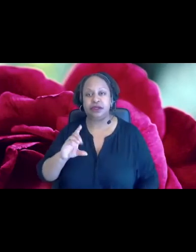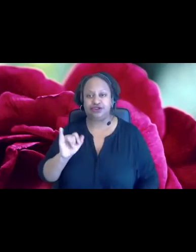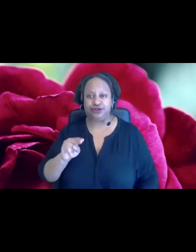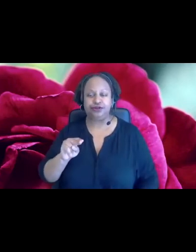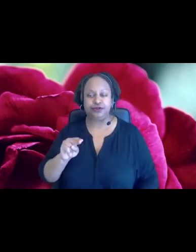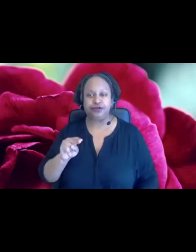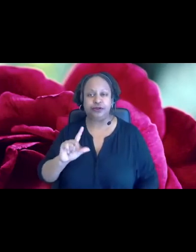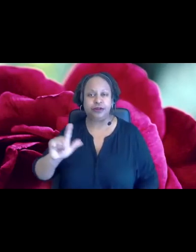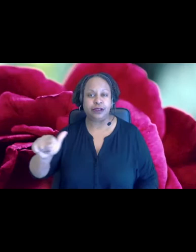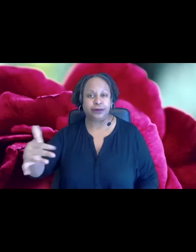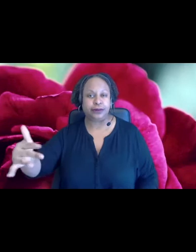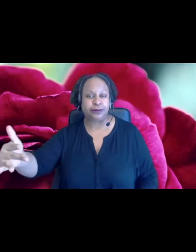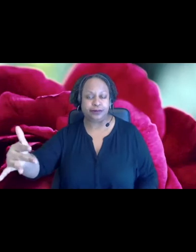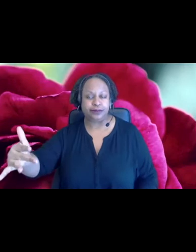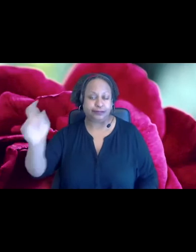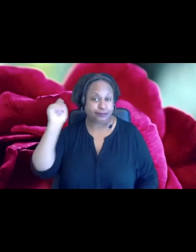So please keep that in mind.